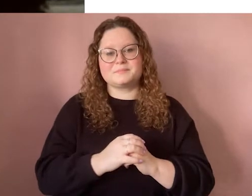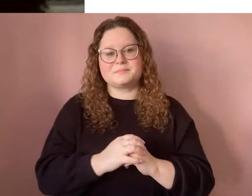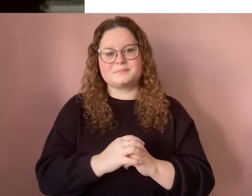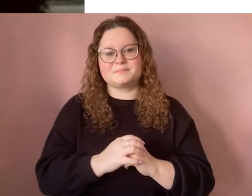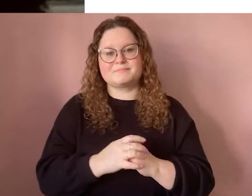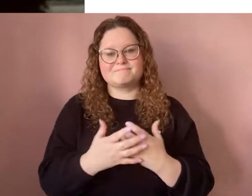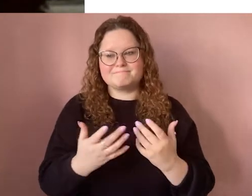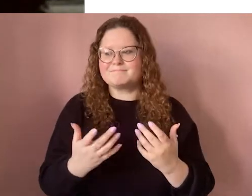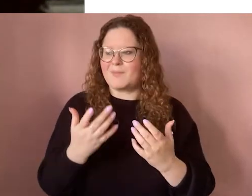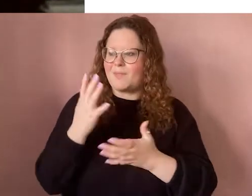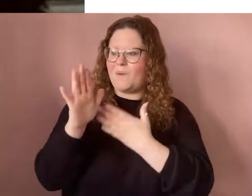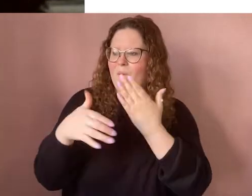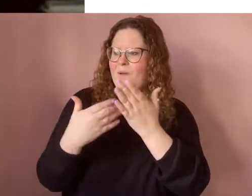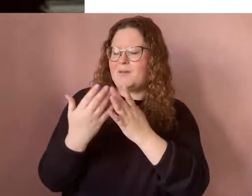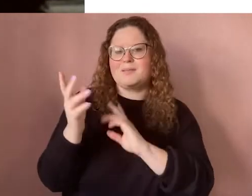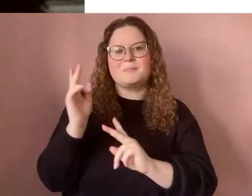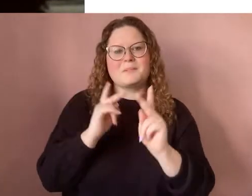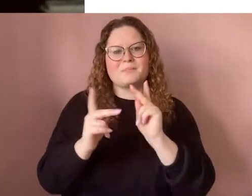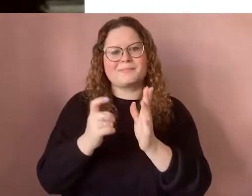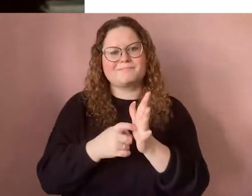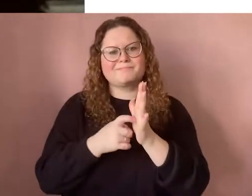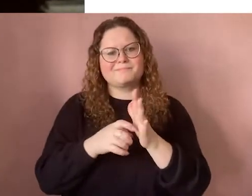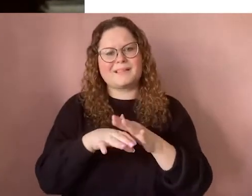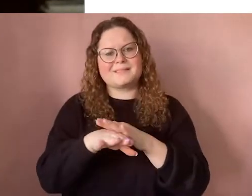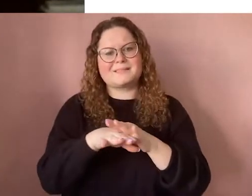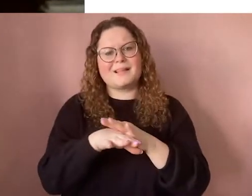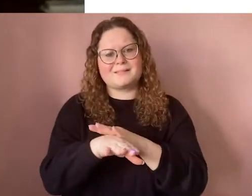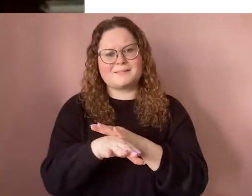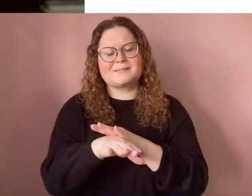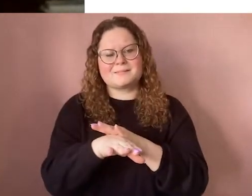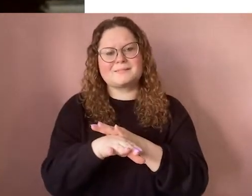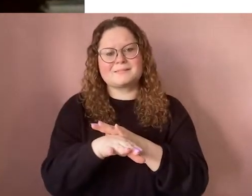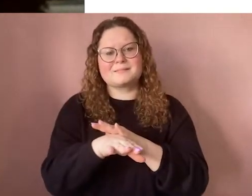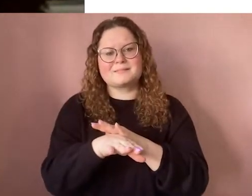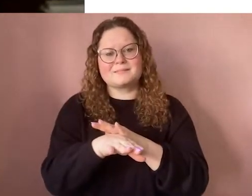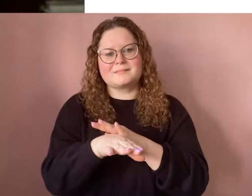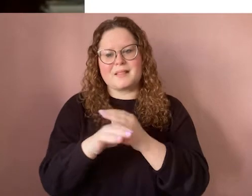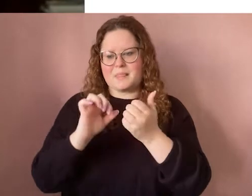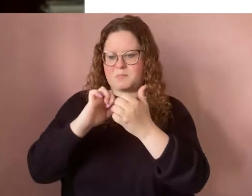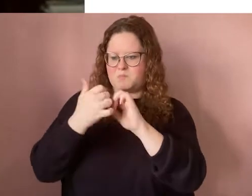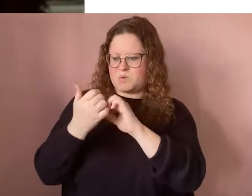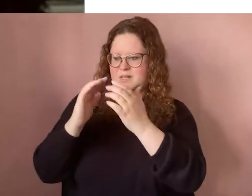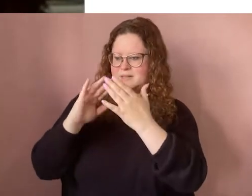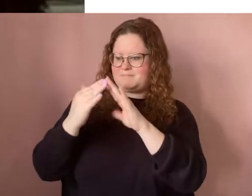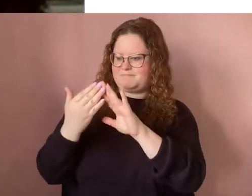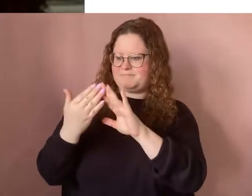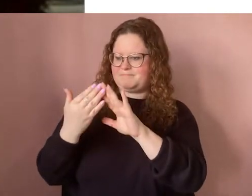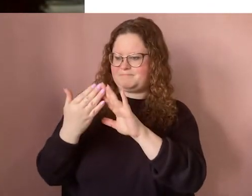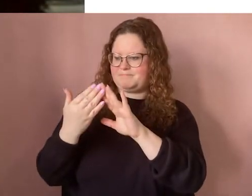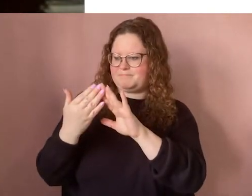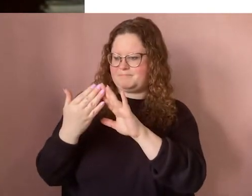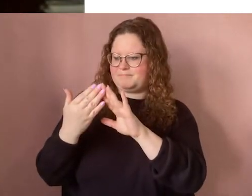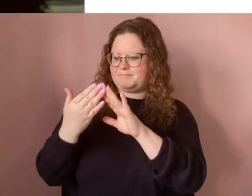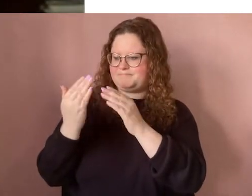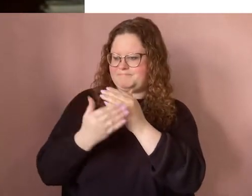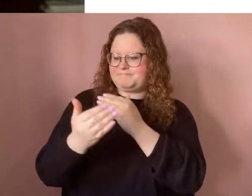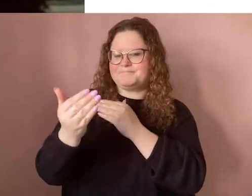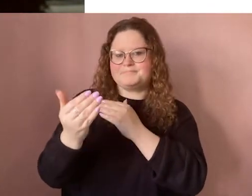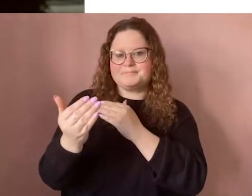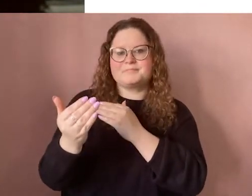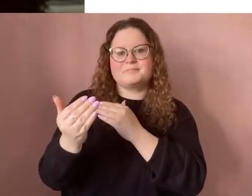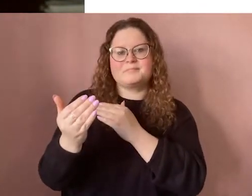straightforwardly truthful and honest about the way in which we proceed as a community than ensuring that there